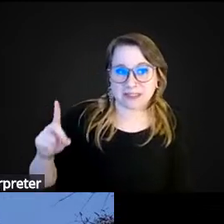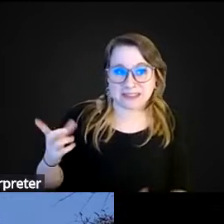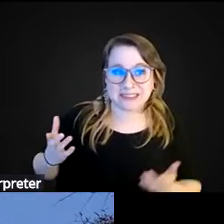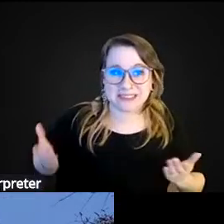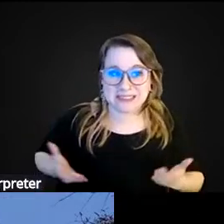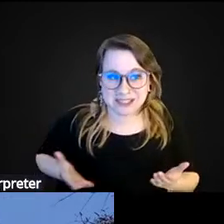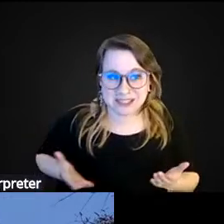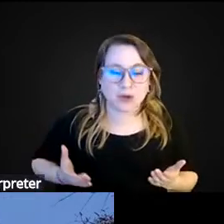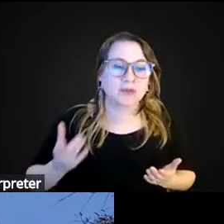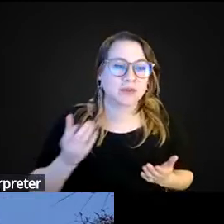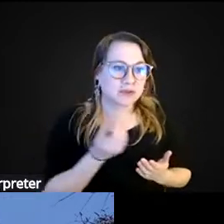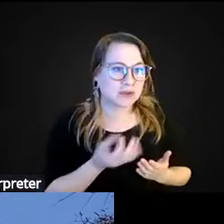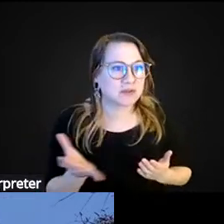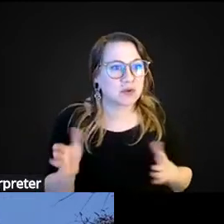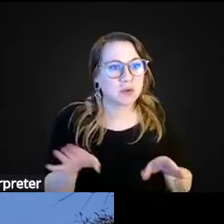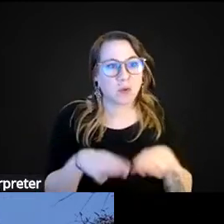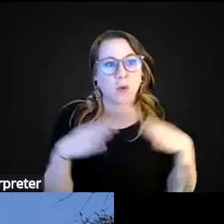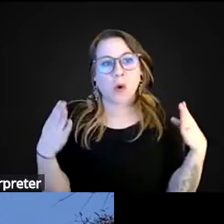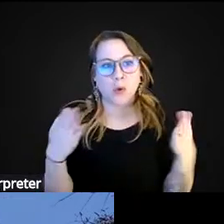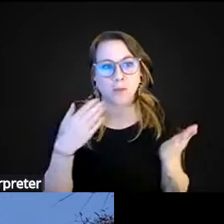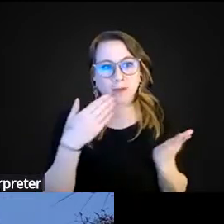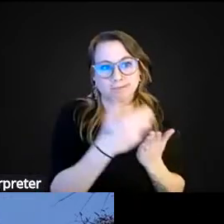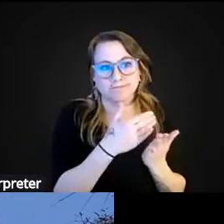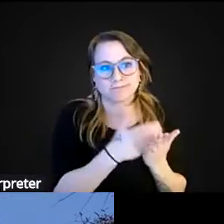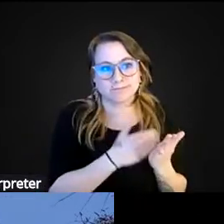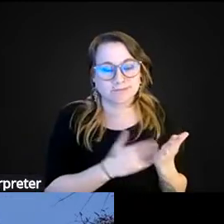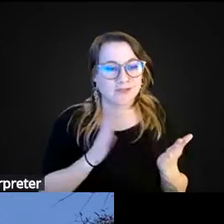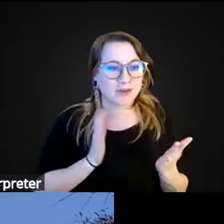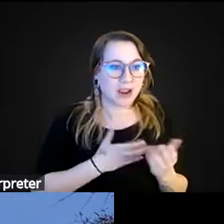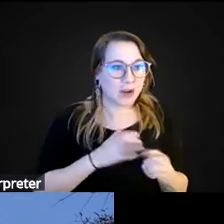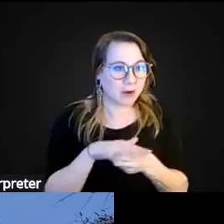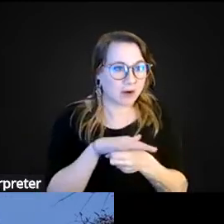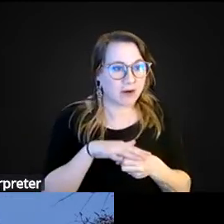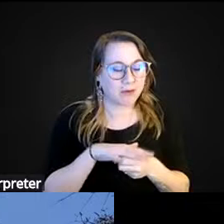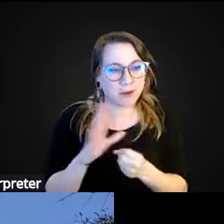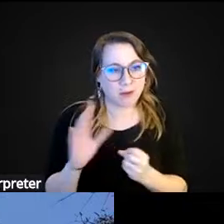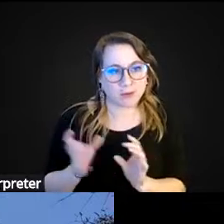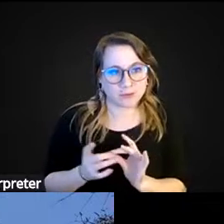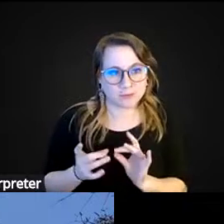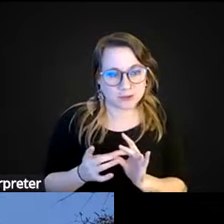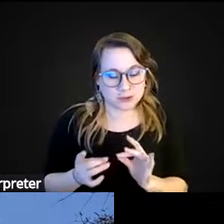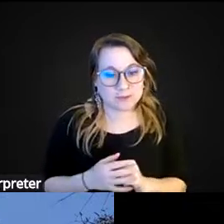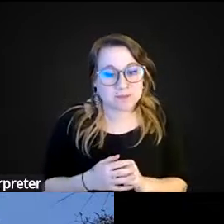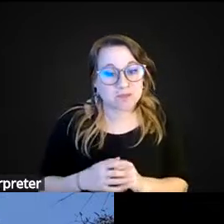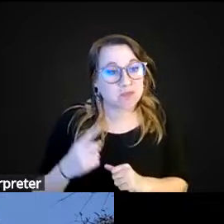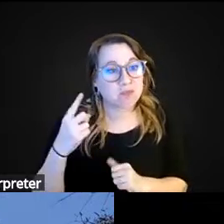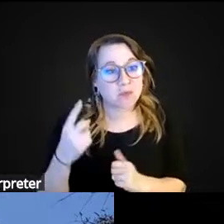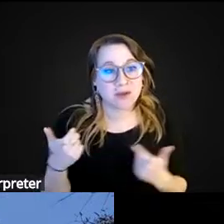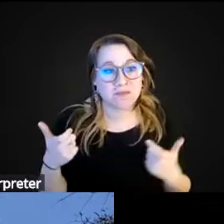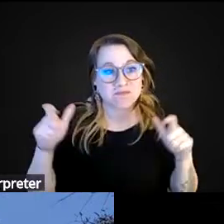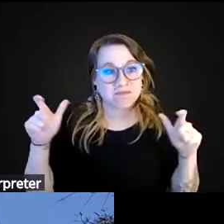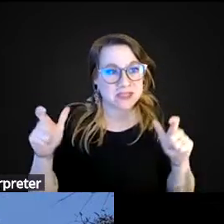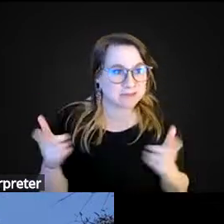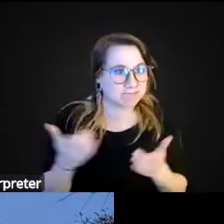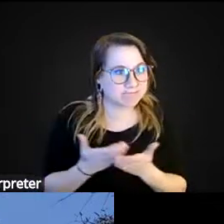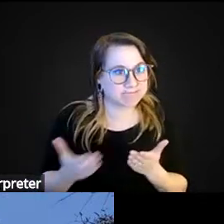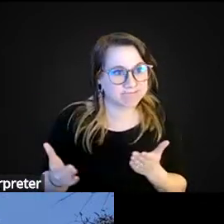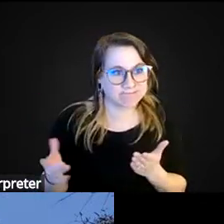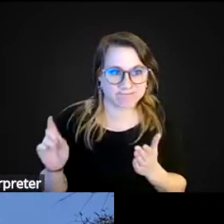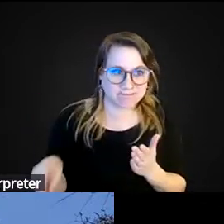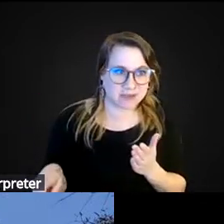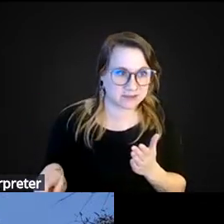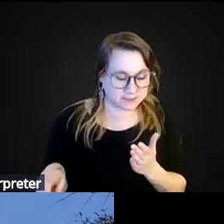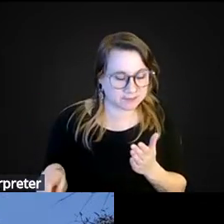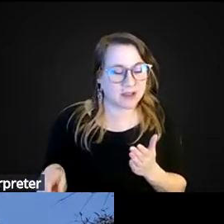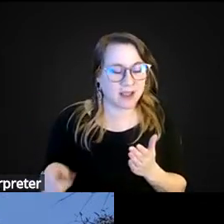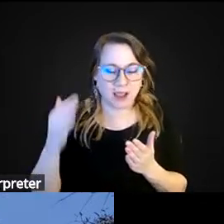there's a few kind of open items that we have for our area as well. But one of the major items to note is just, I know we have a lot